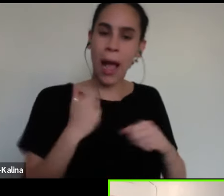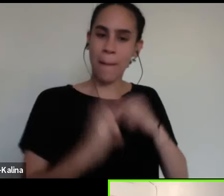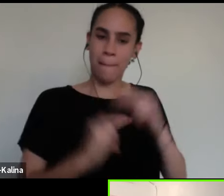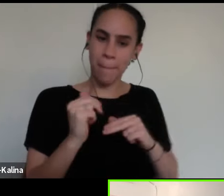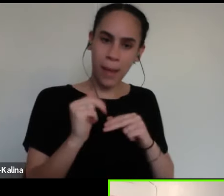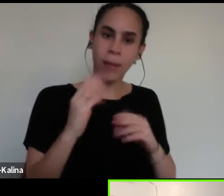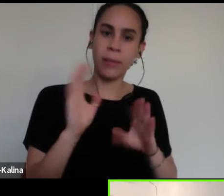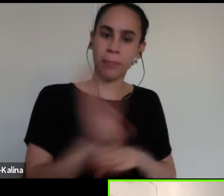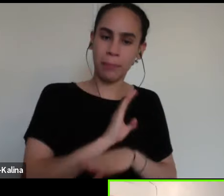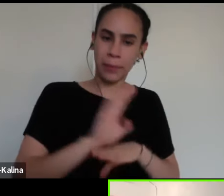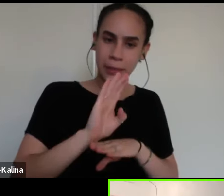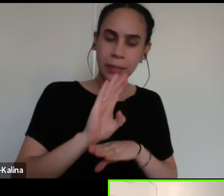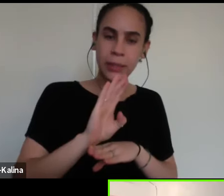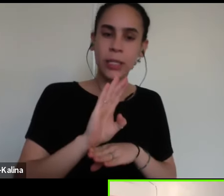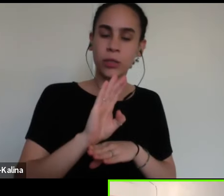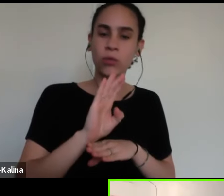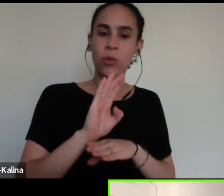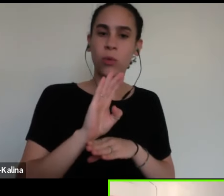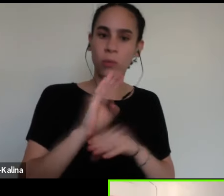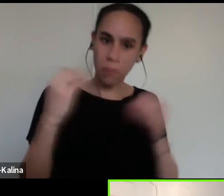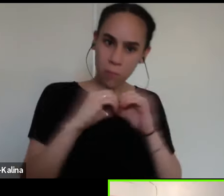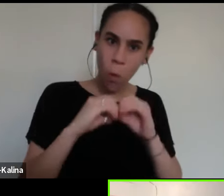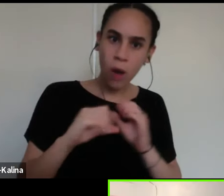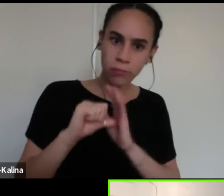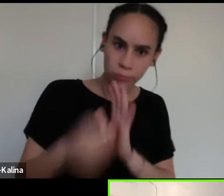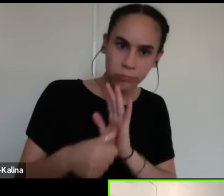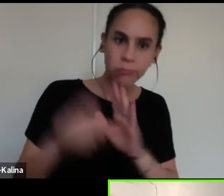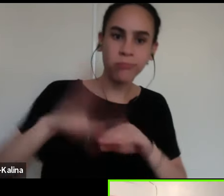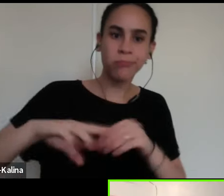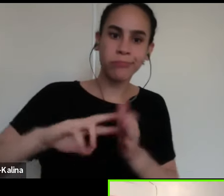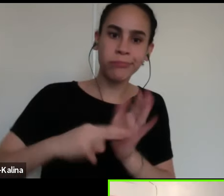deliberate. Awesome.